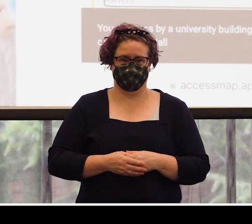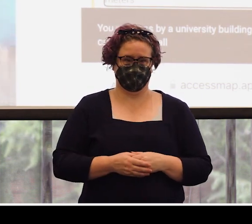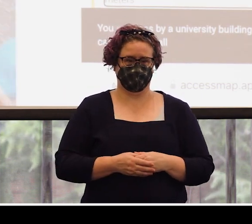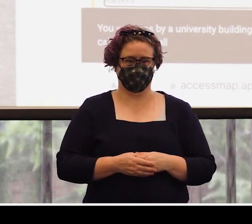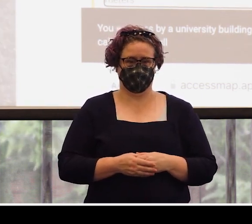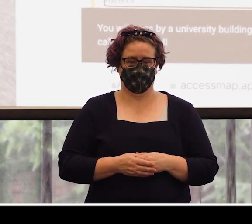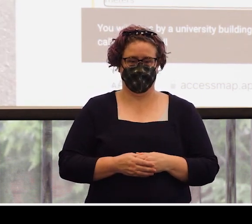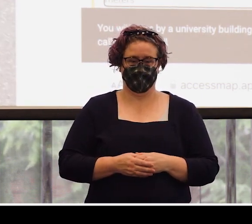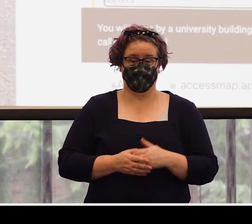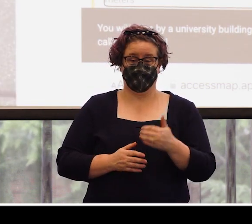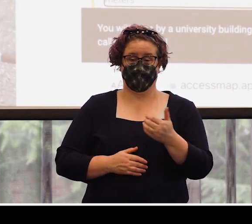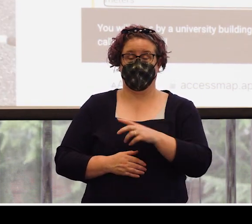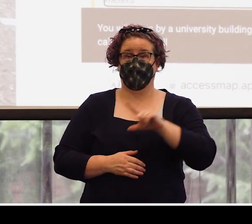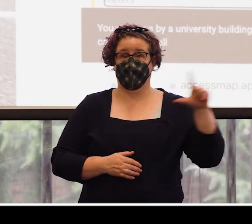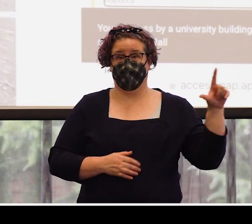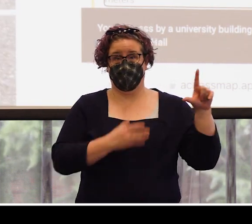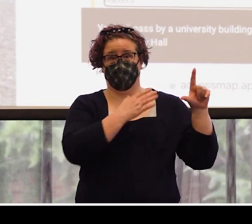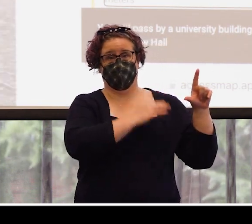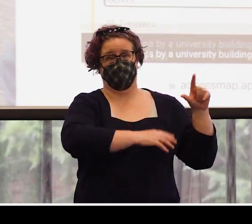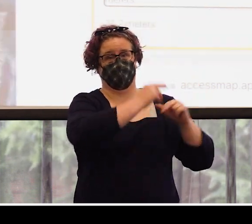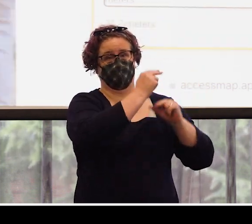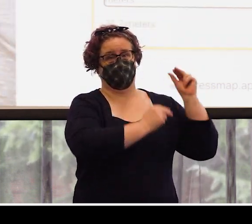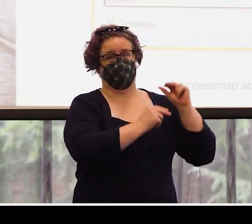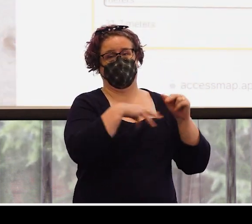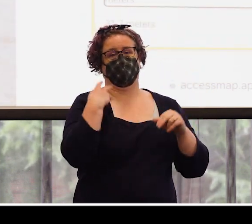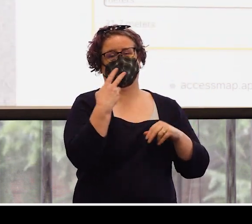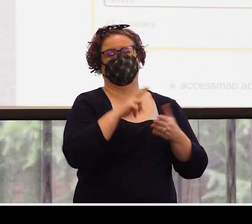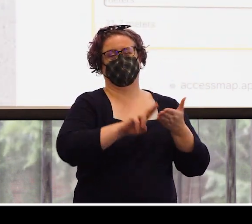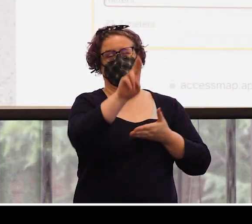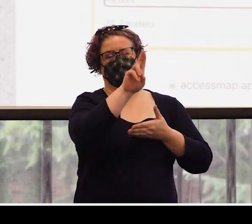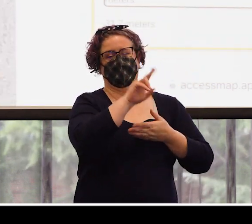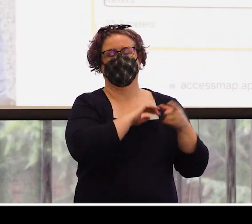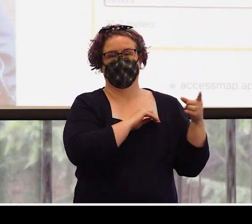You will pass by a university building on your left called Low Hall.